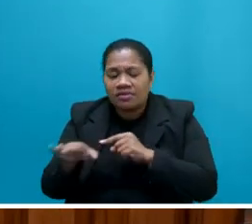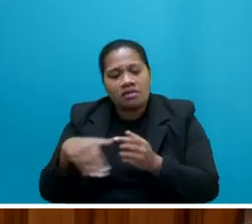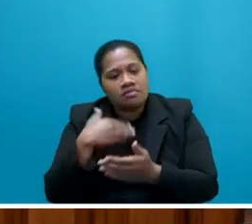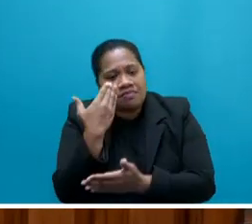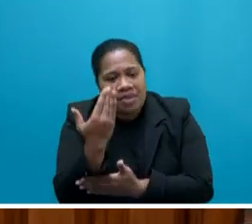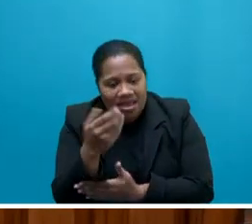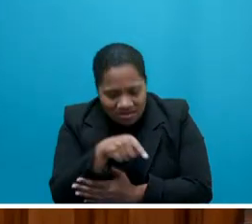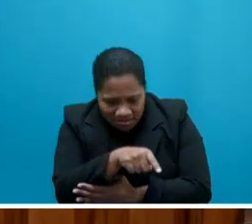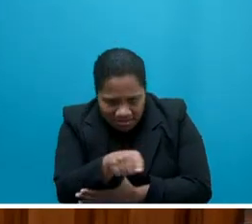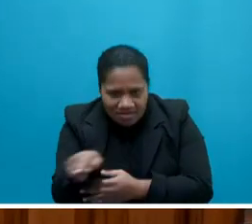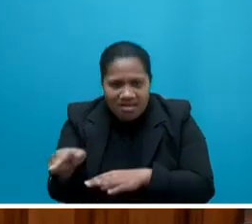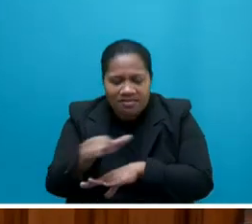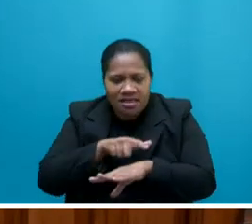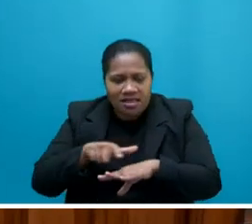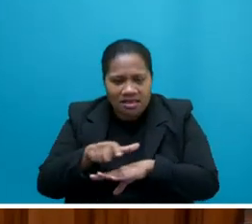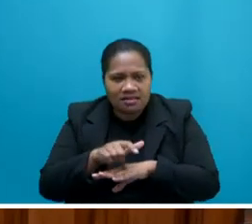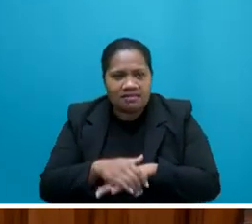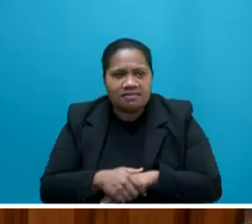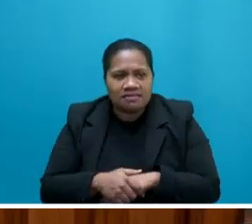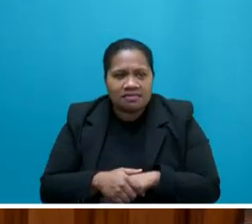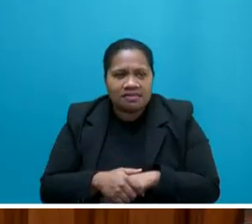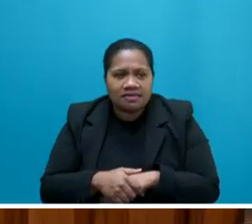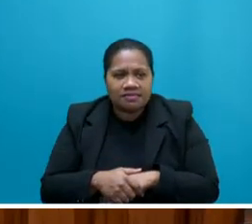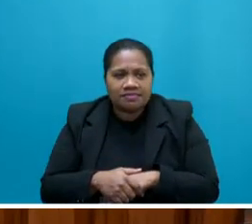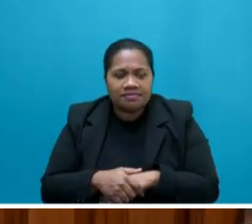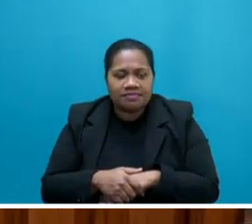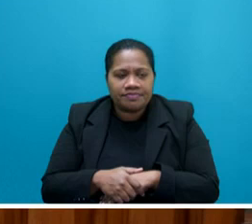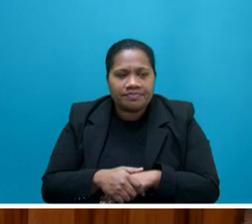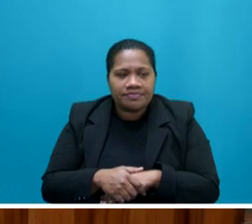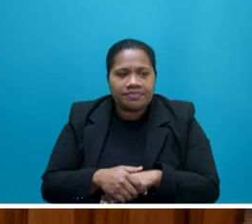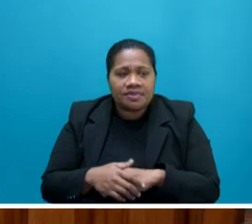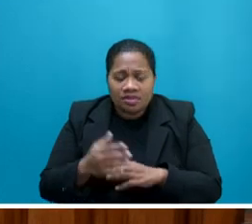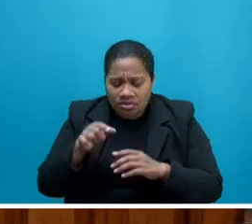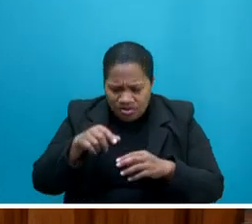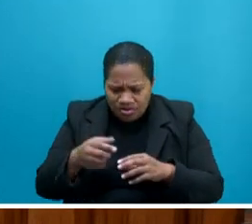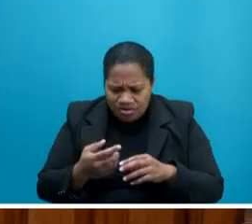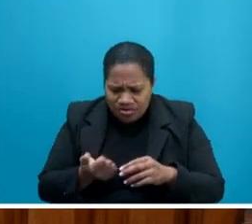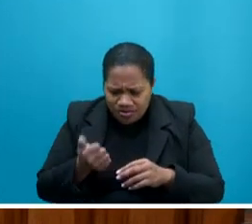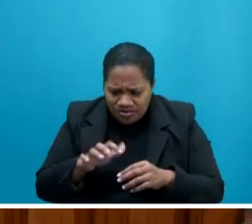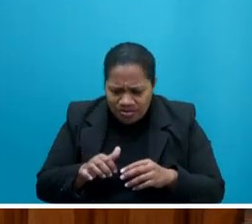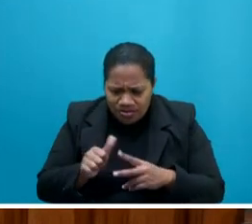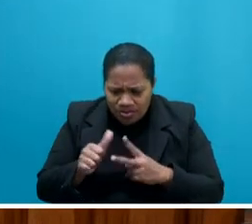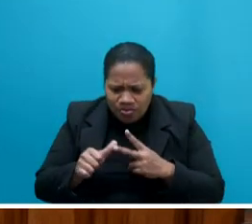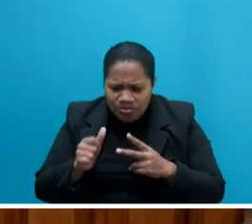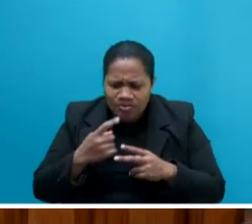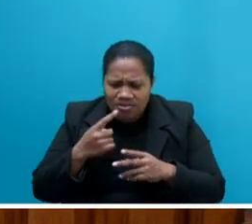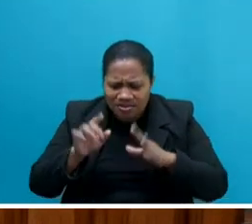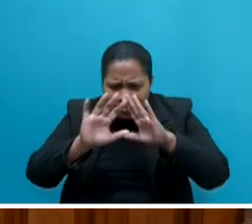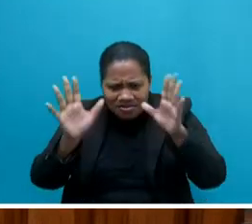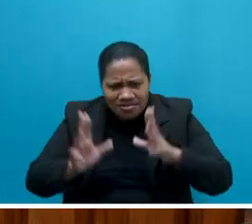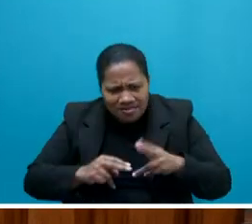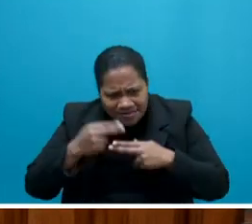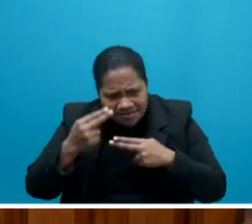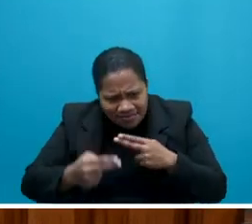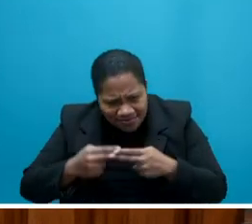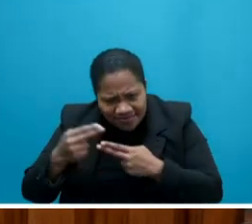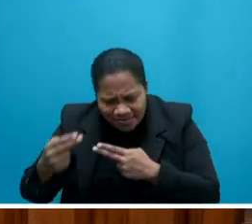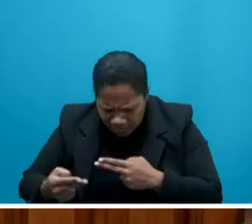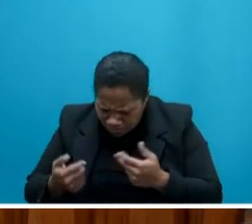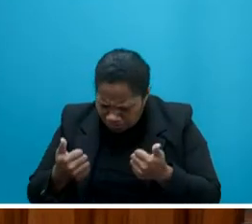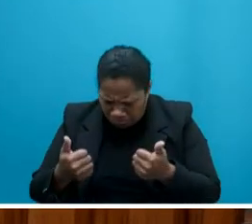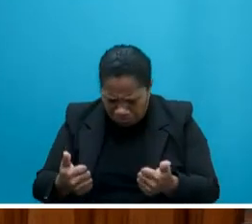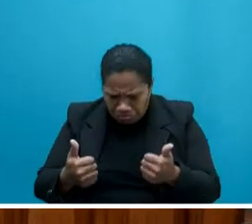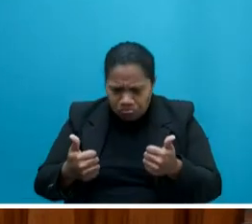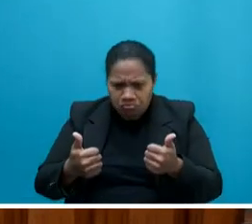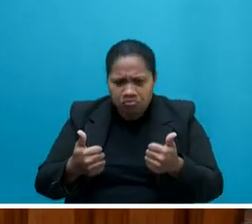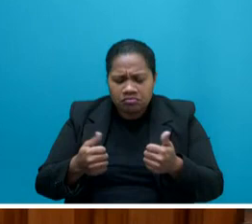and nurture more fruit or food-oriented trees, as well as those nurturing our bees for the purpose of pollination